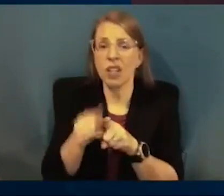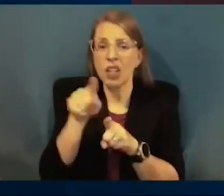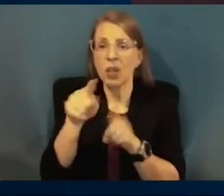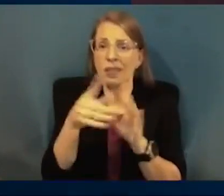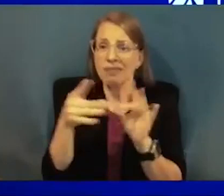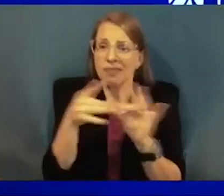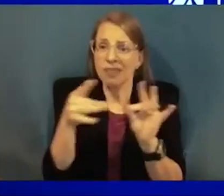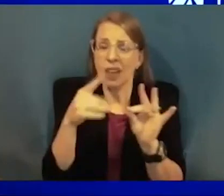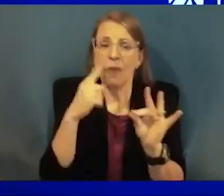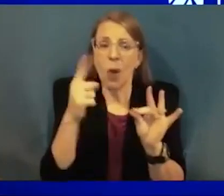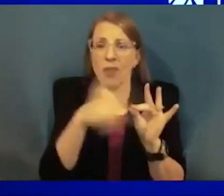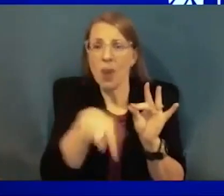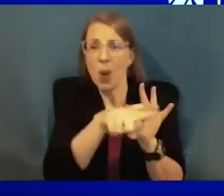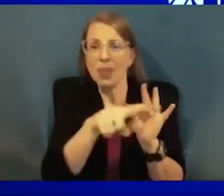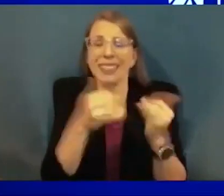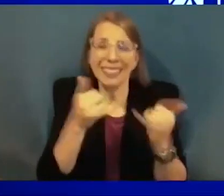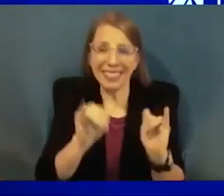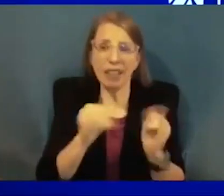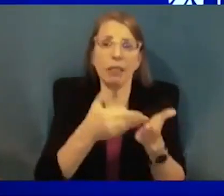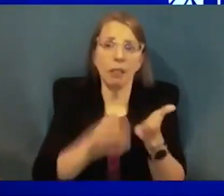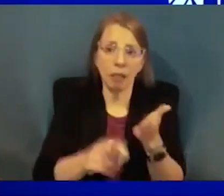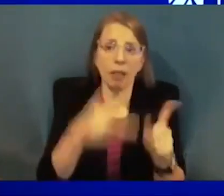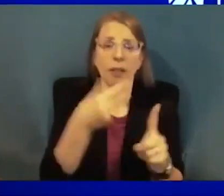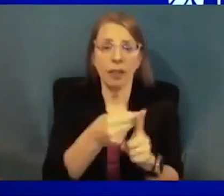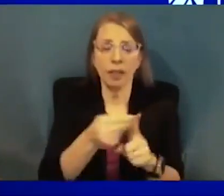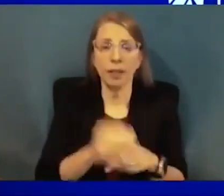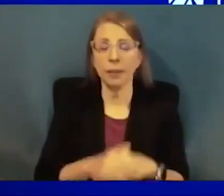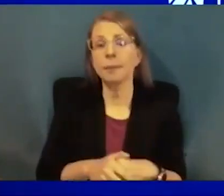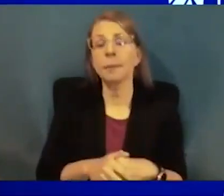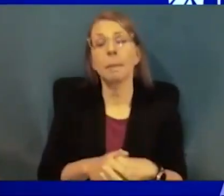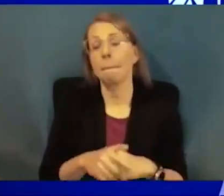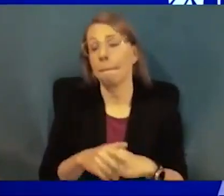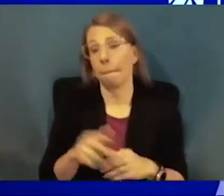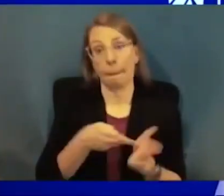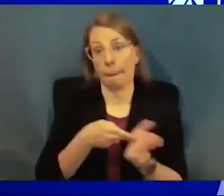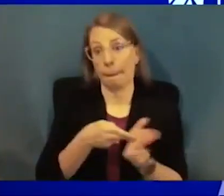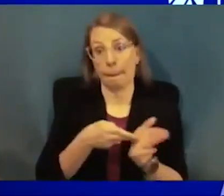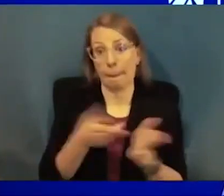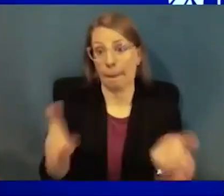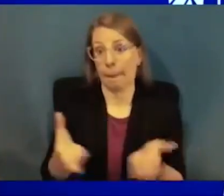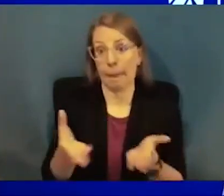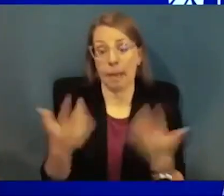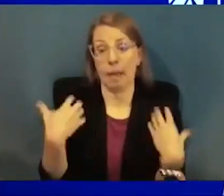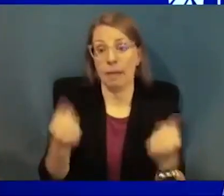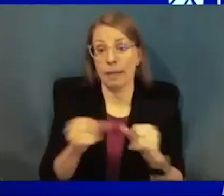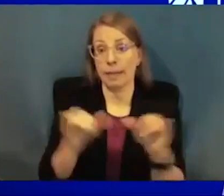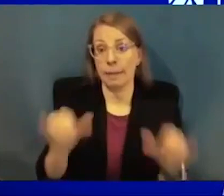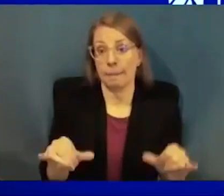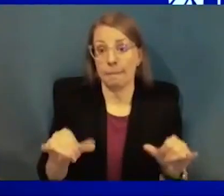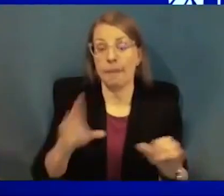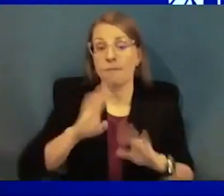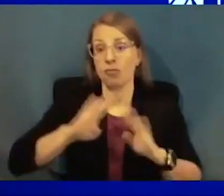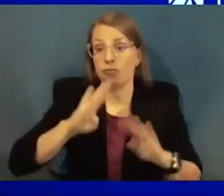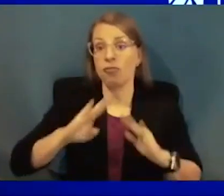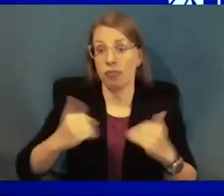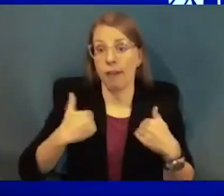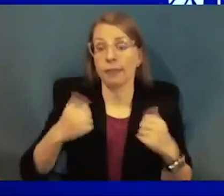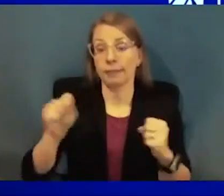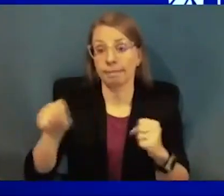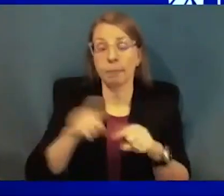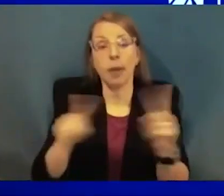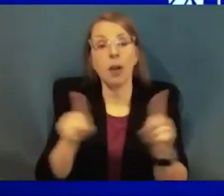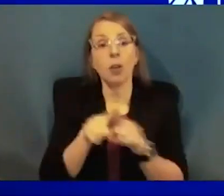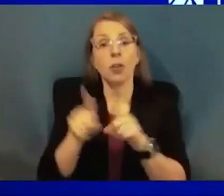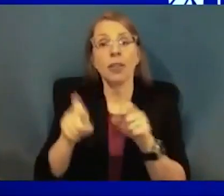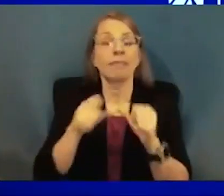vaccine? Yeah, anecdotally, I haven't. I know here at the health system, we have frustration, but we also need to continue to give that